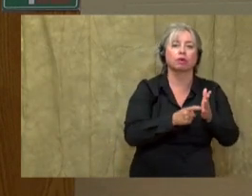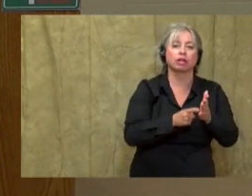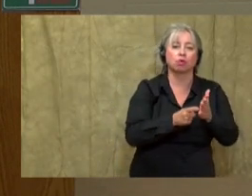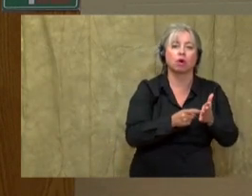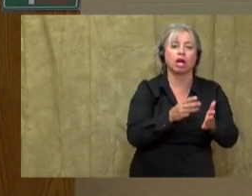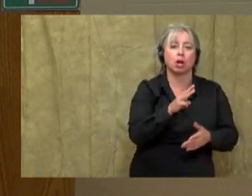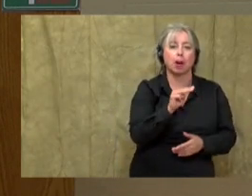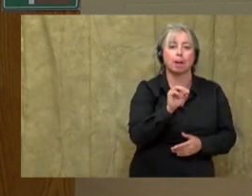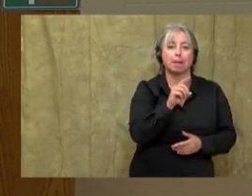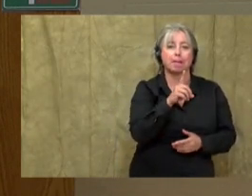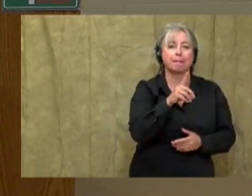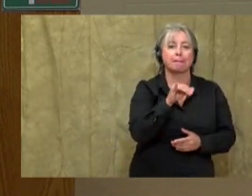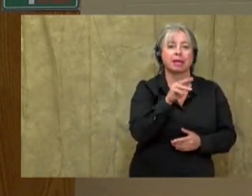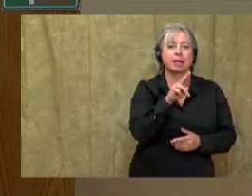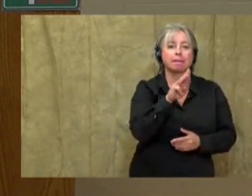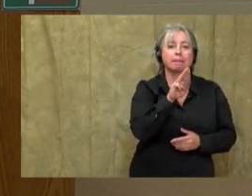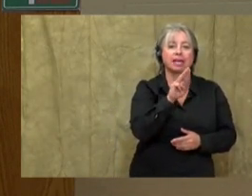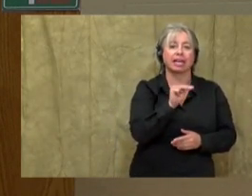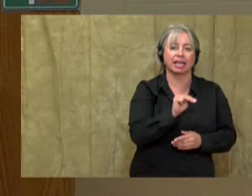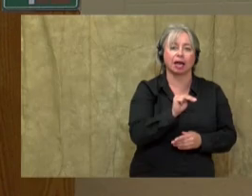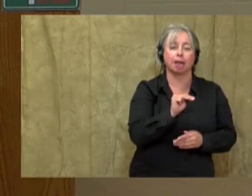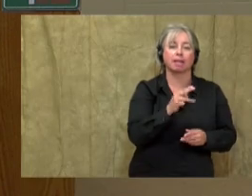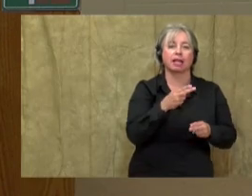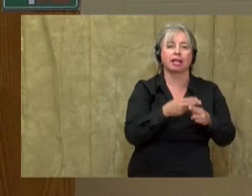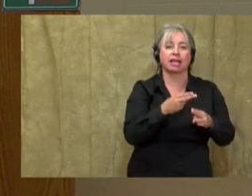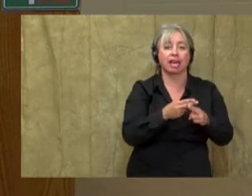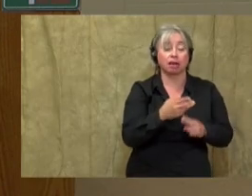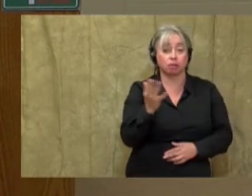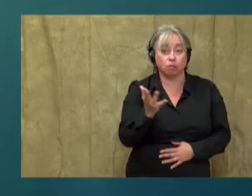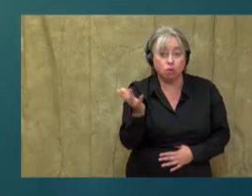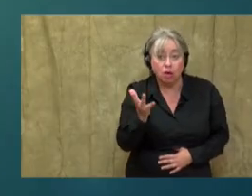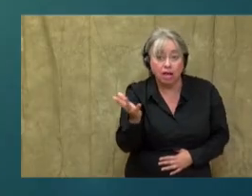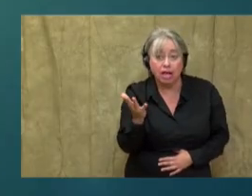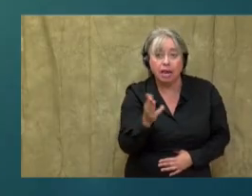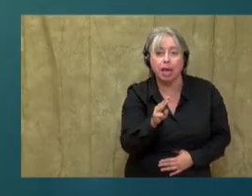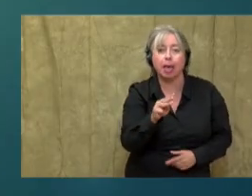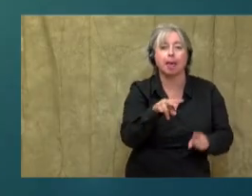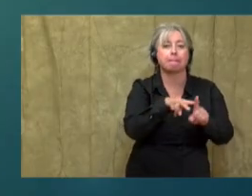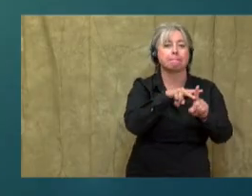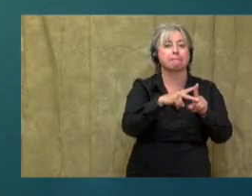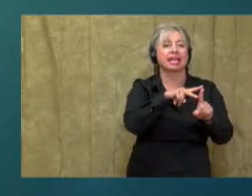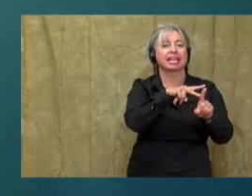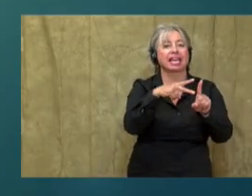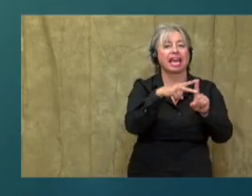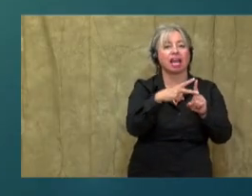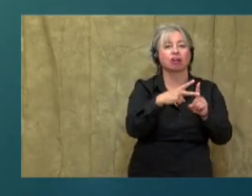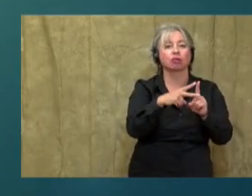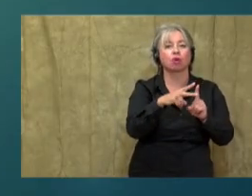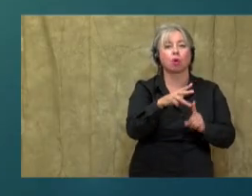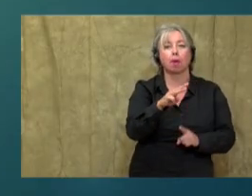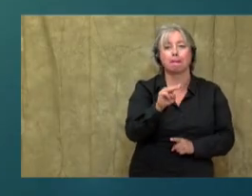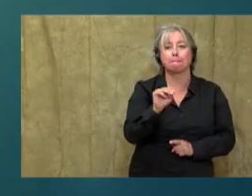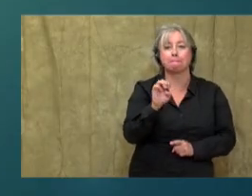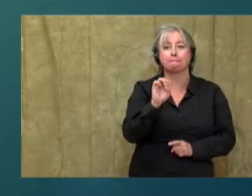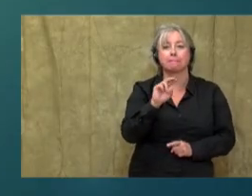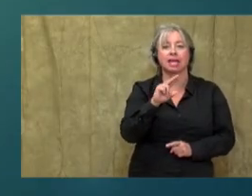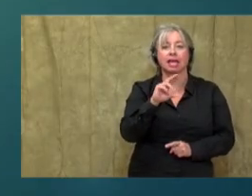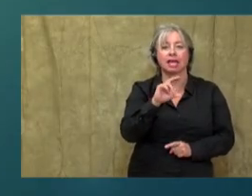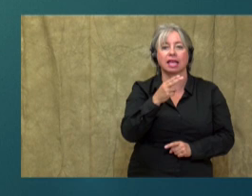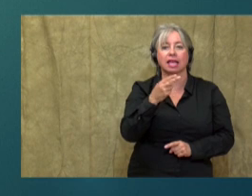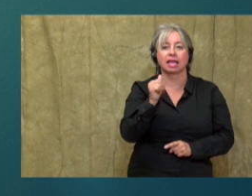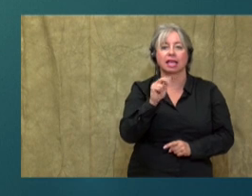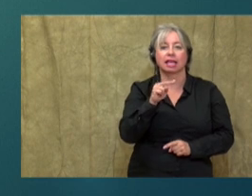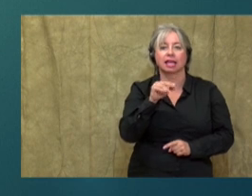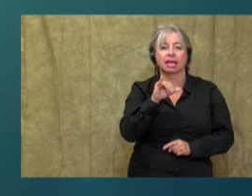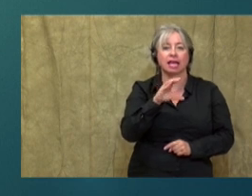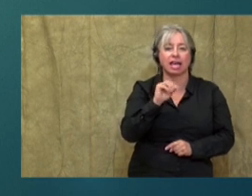to transfer, and we call those mechanical waves. And when the way I remember mechanical waves require a